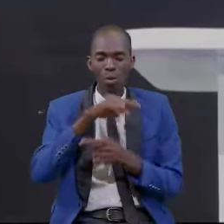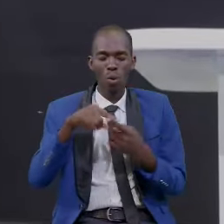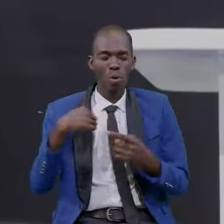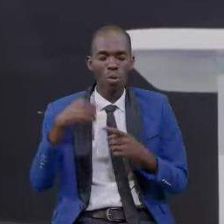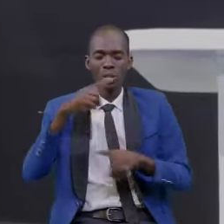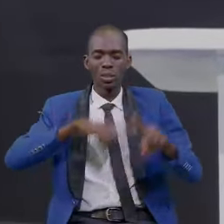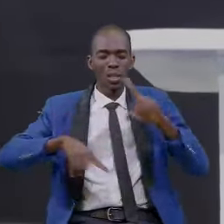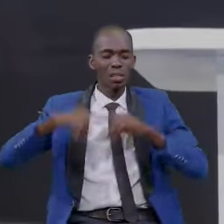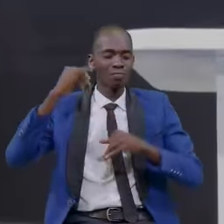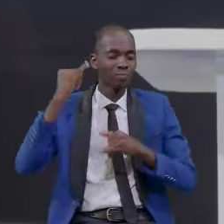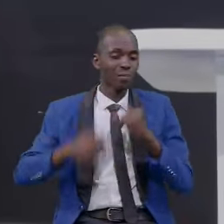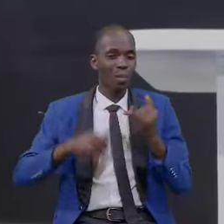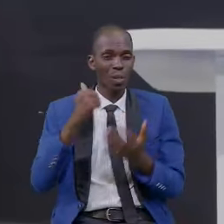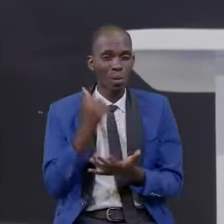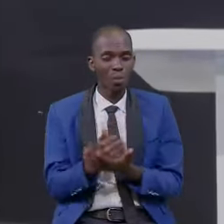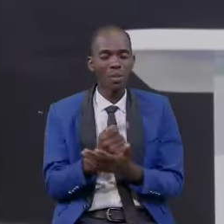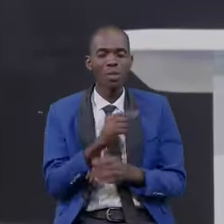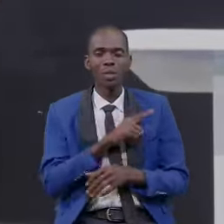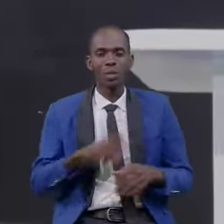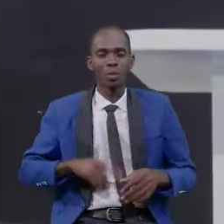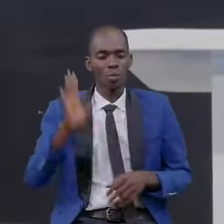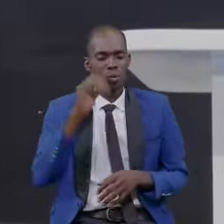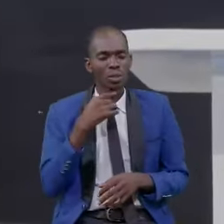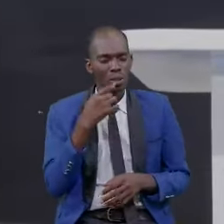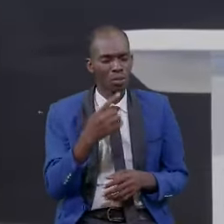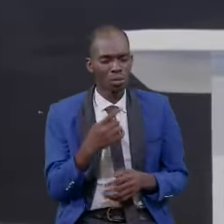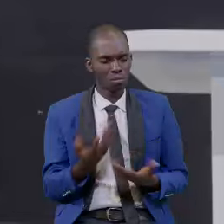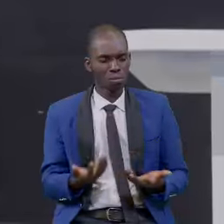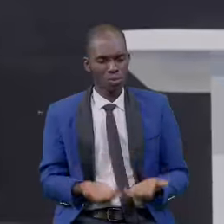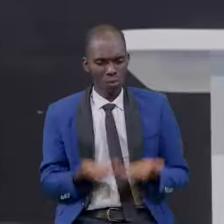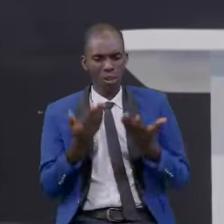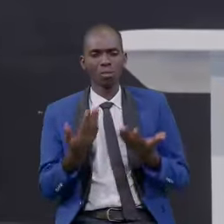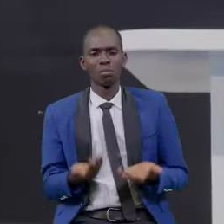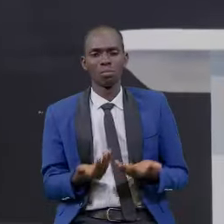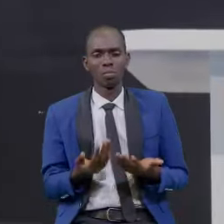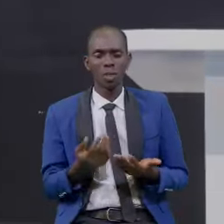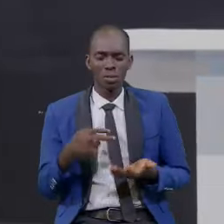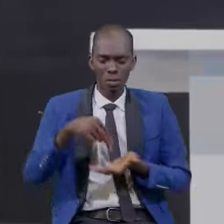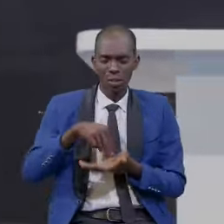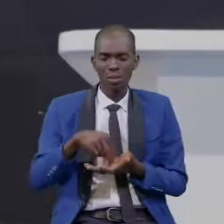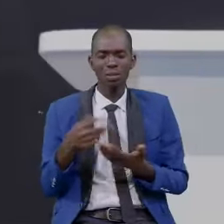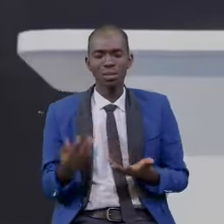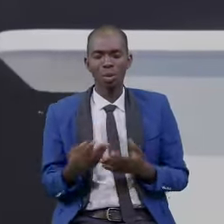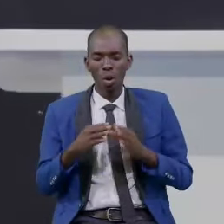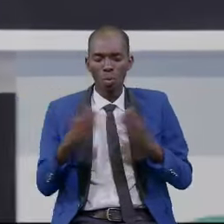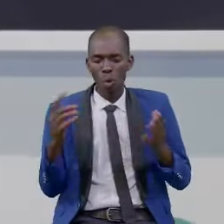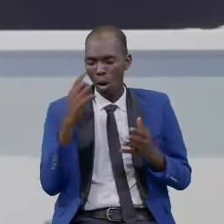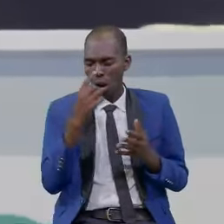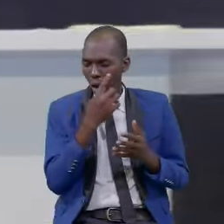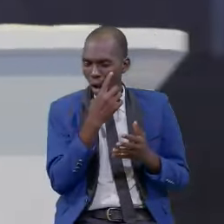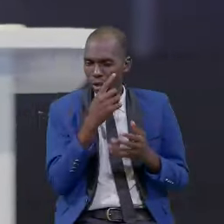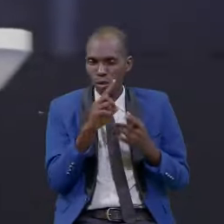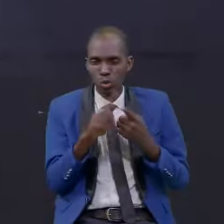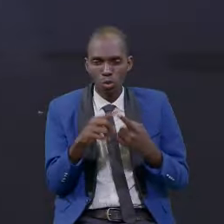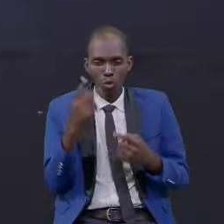you to say, rise up now, open your eyes now, and hear now, because he will